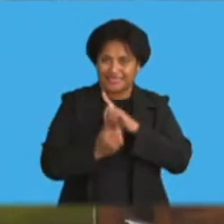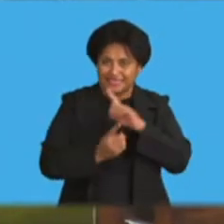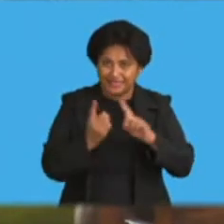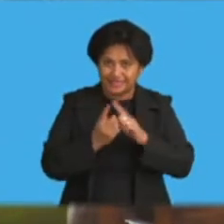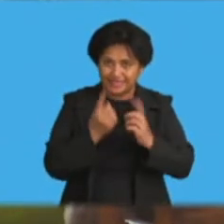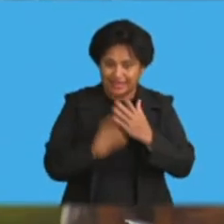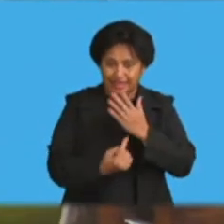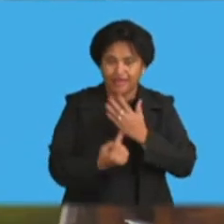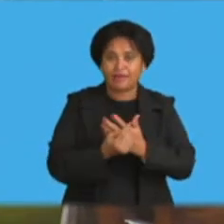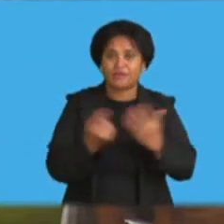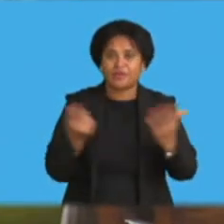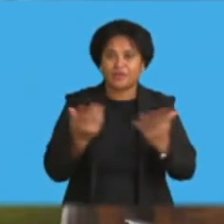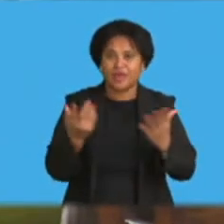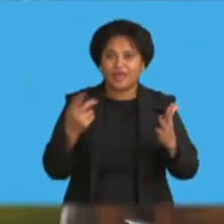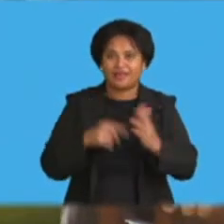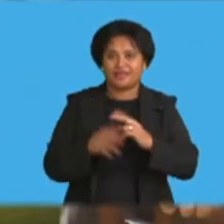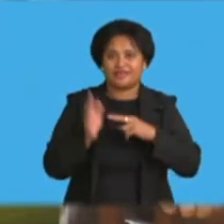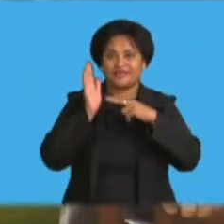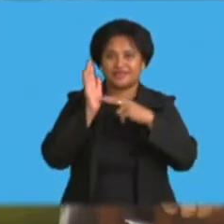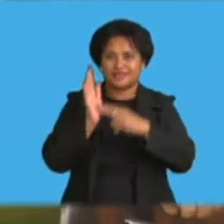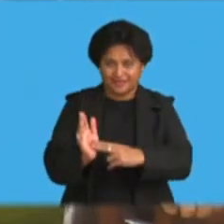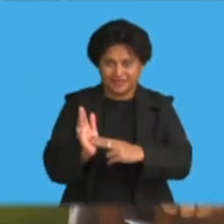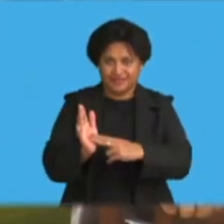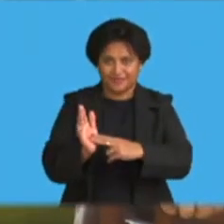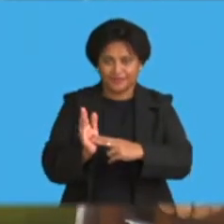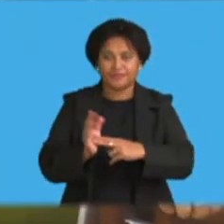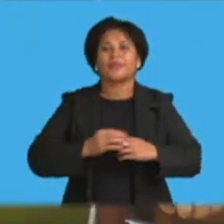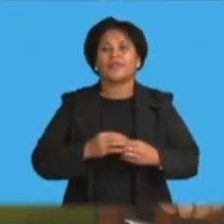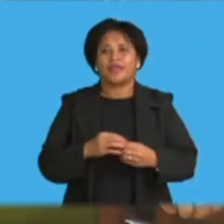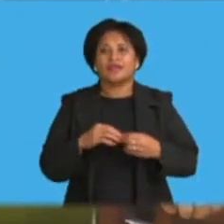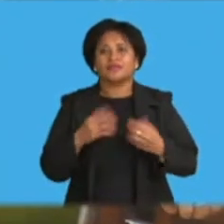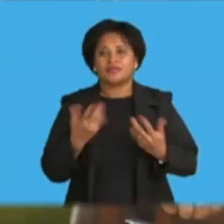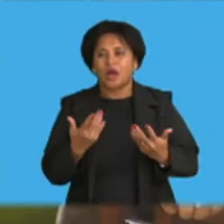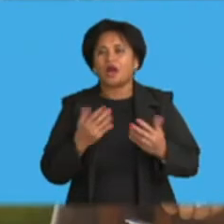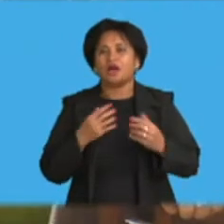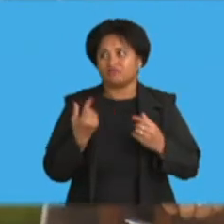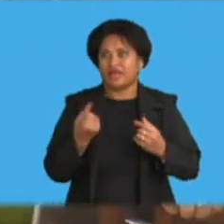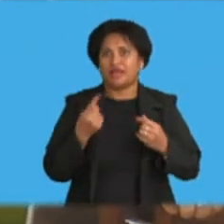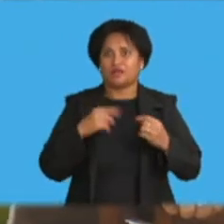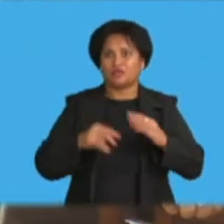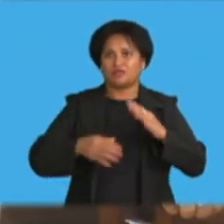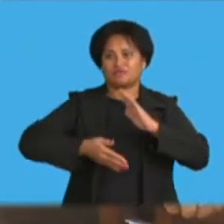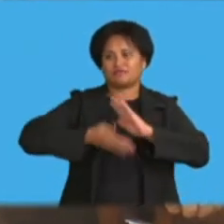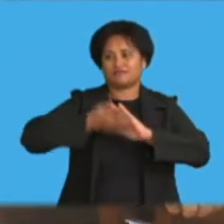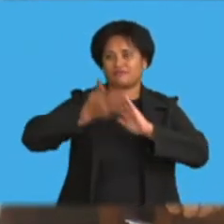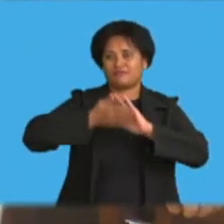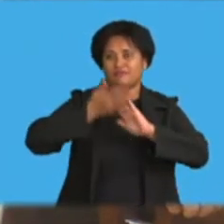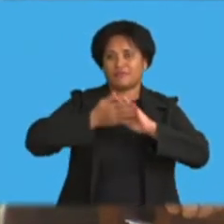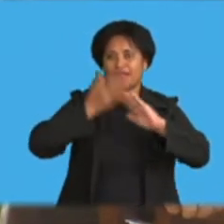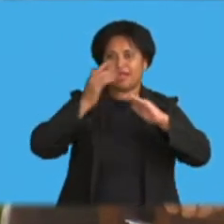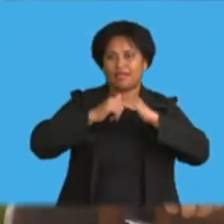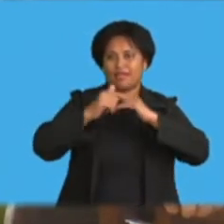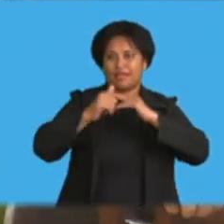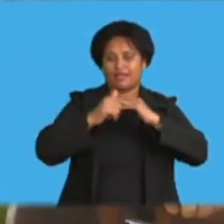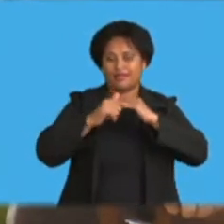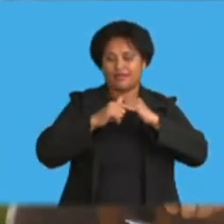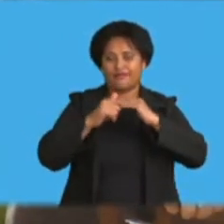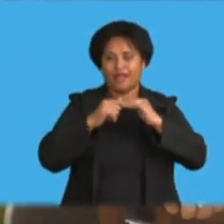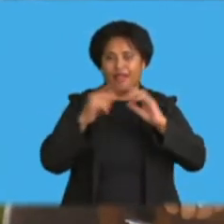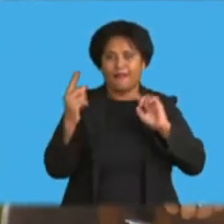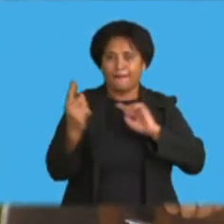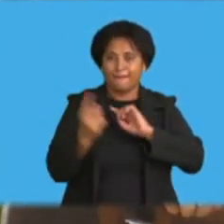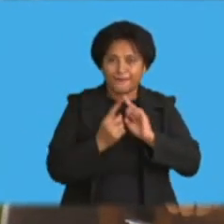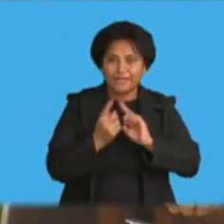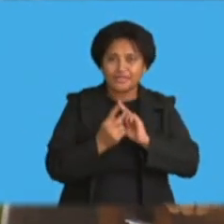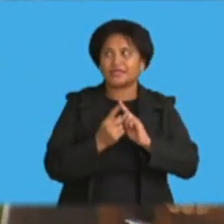Madam Speaker, Fijian people have already showcased our ability to organise world-class events, not only in sport, of course, but in bringing regional and international meetings to our